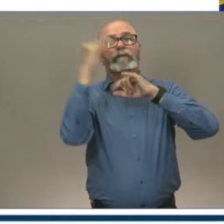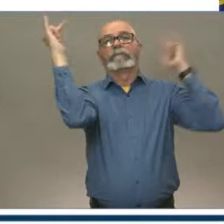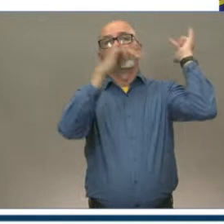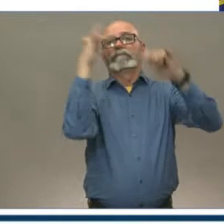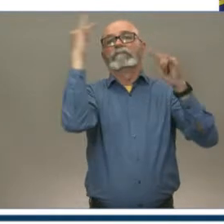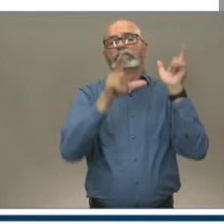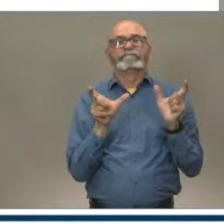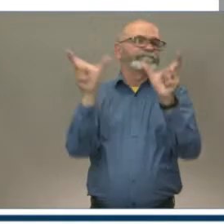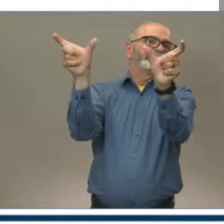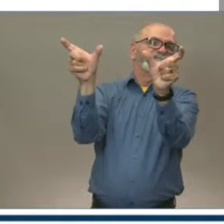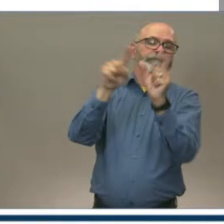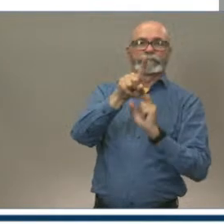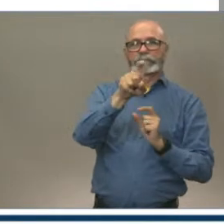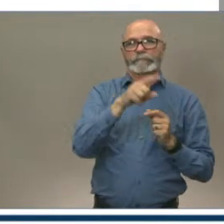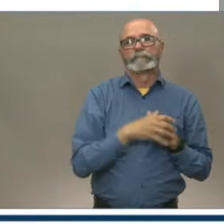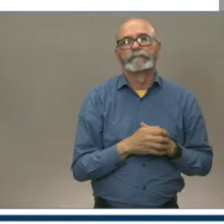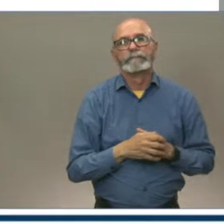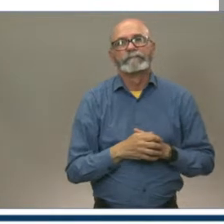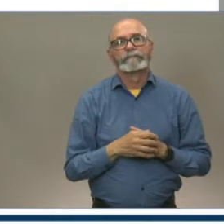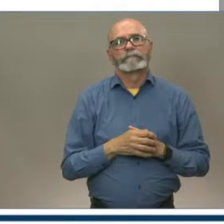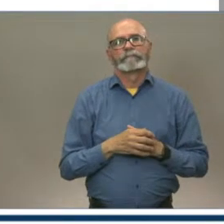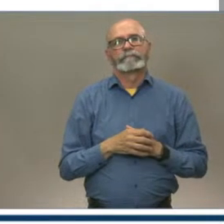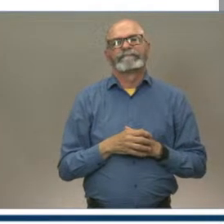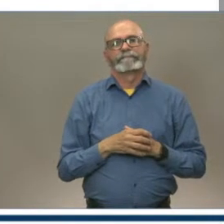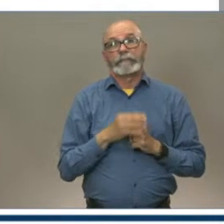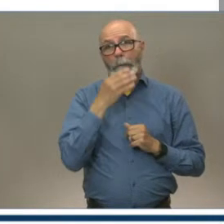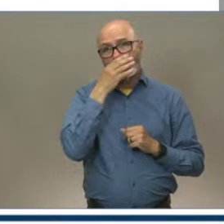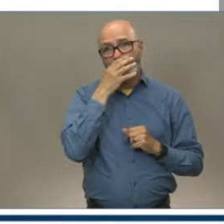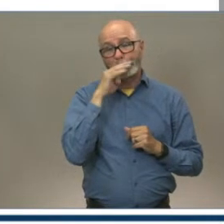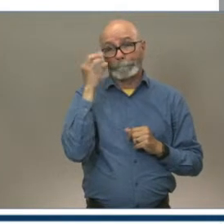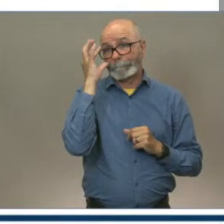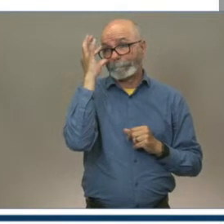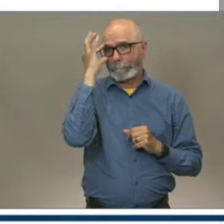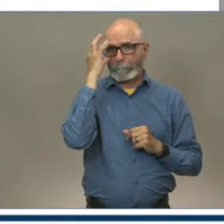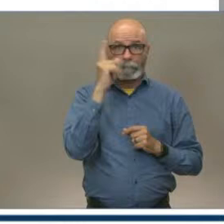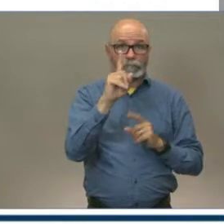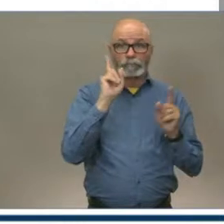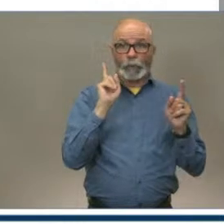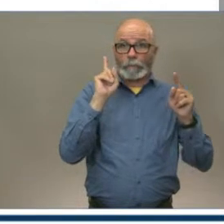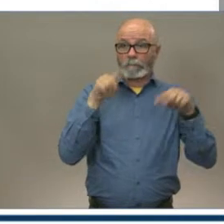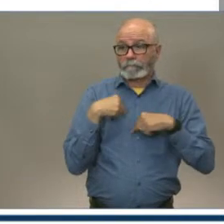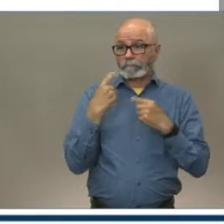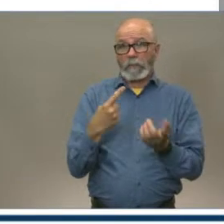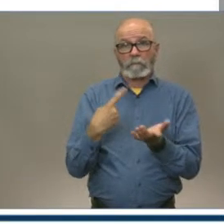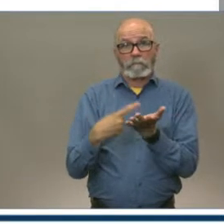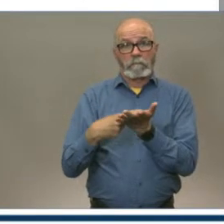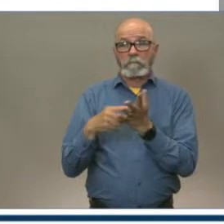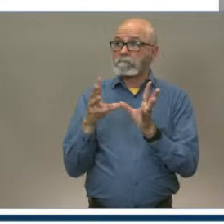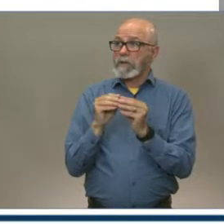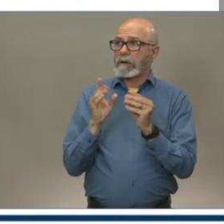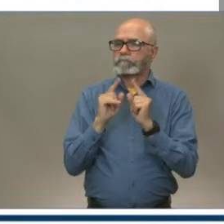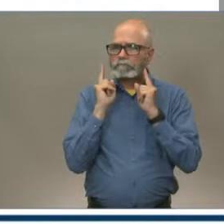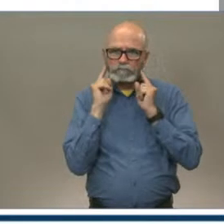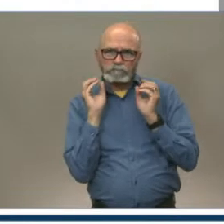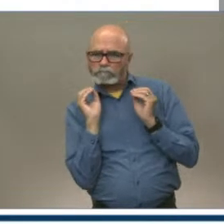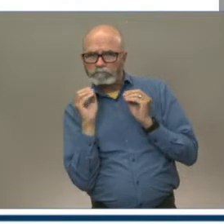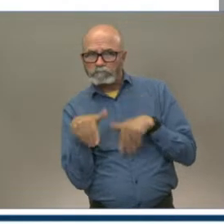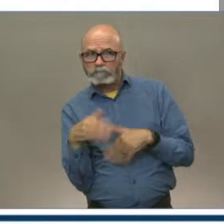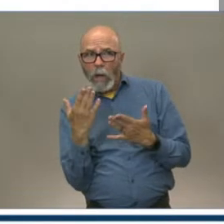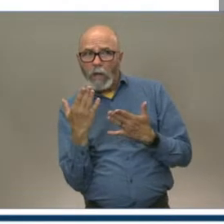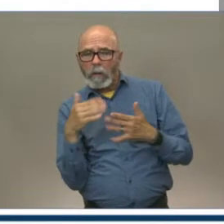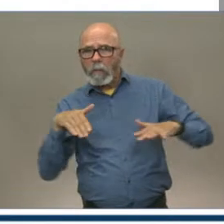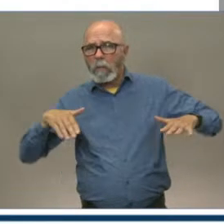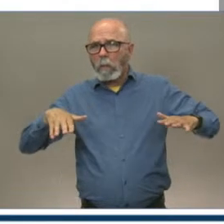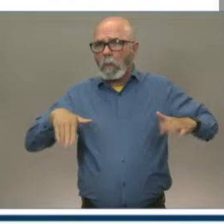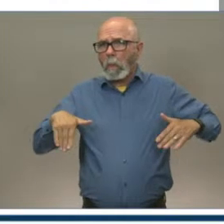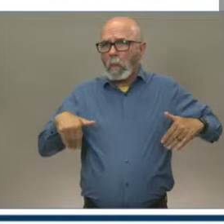That issue has not been raised in the last couple of meetings that we've had as premiers, but it is something that